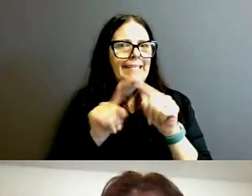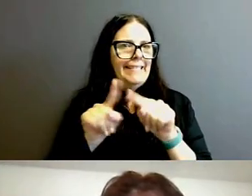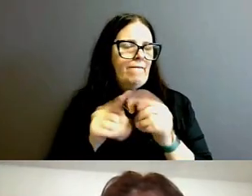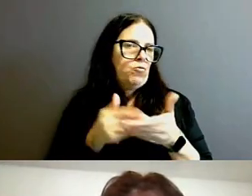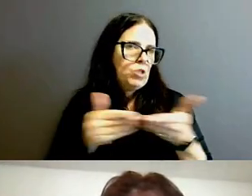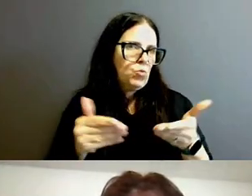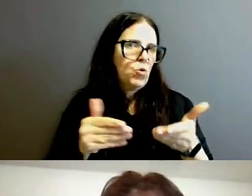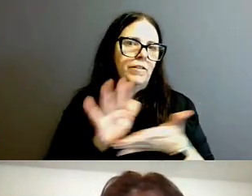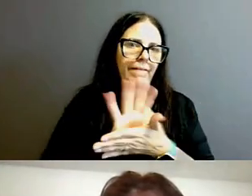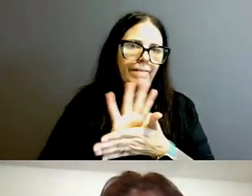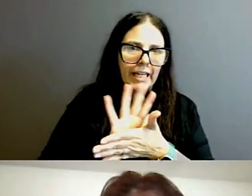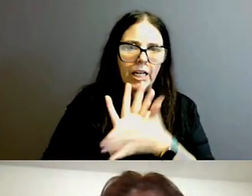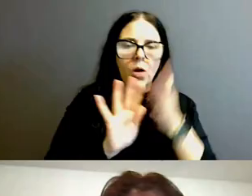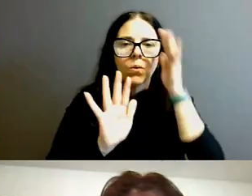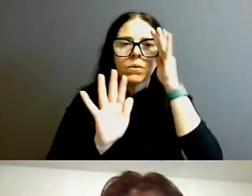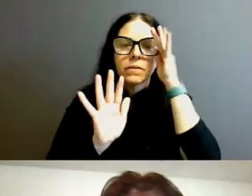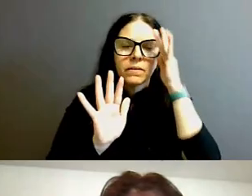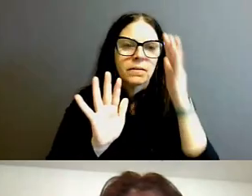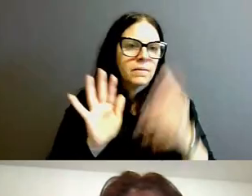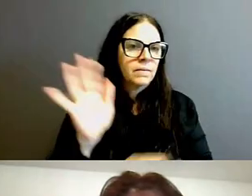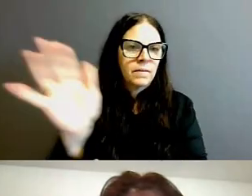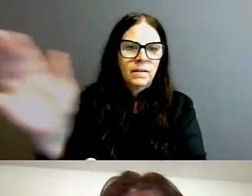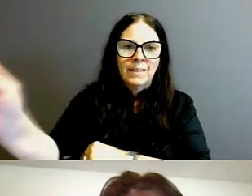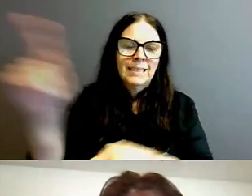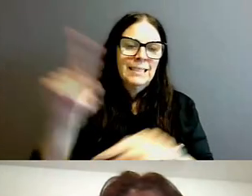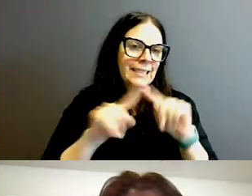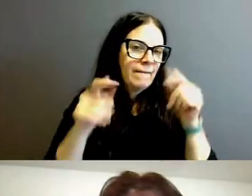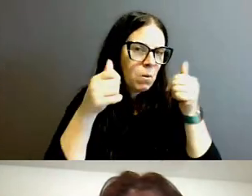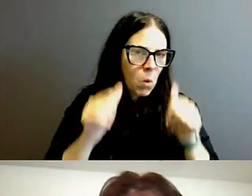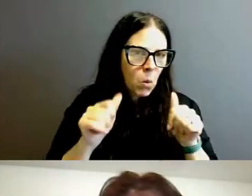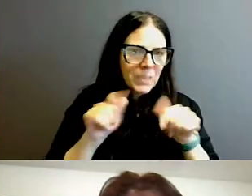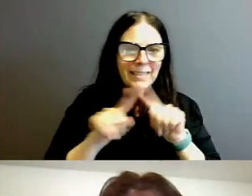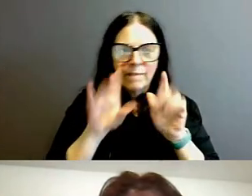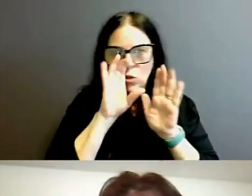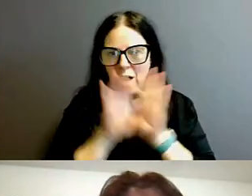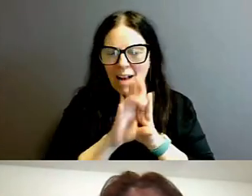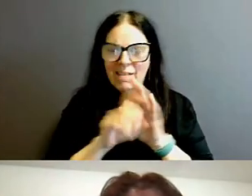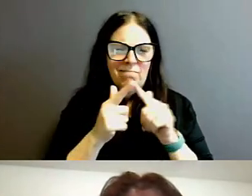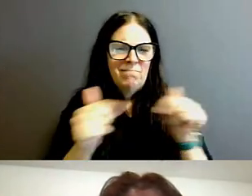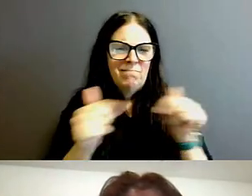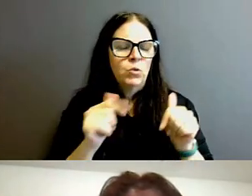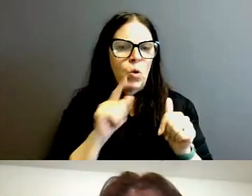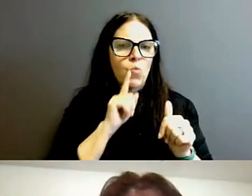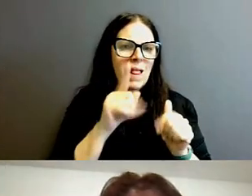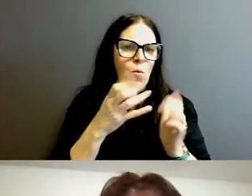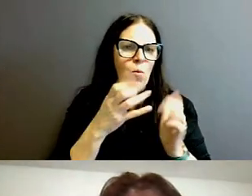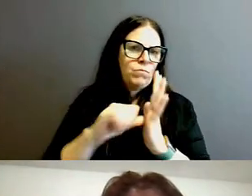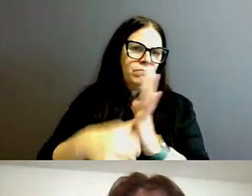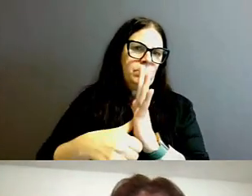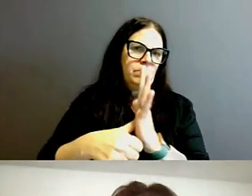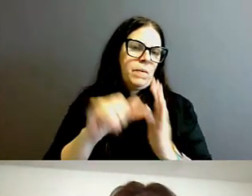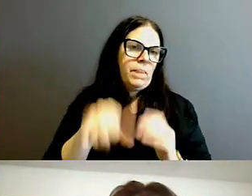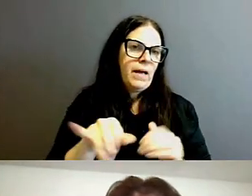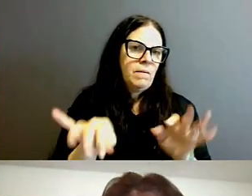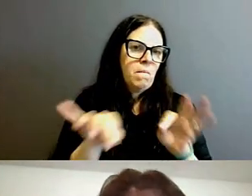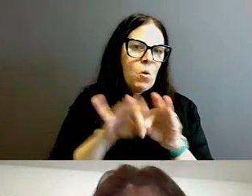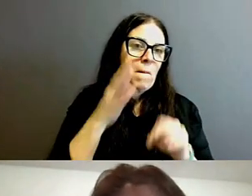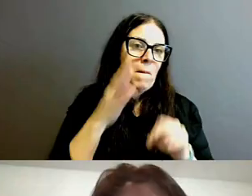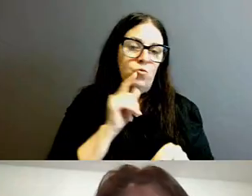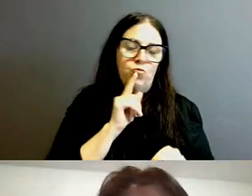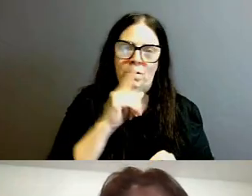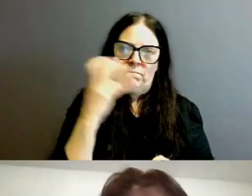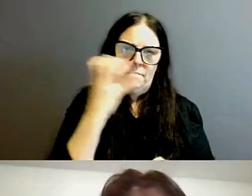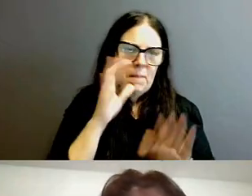and videos, different posters and graphics and other things. So I really wanted to highlight that as well because it's kind of amazing.